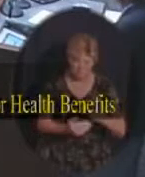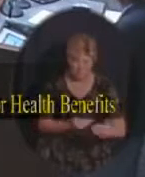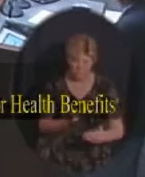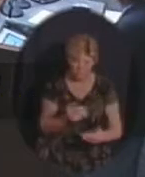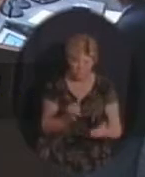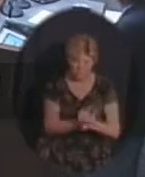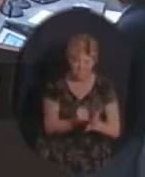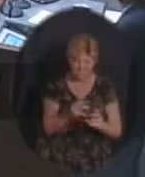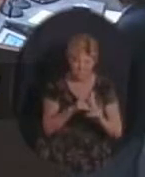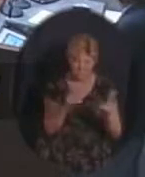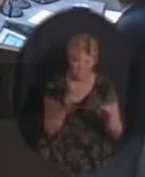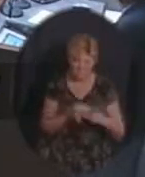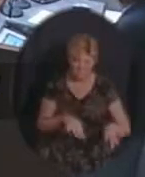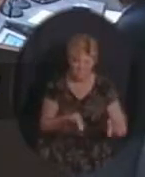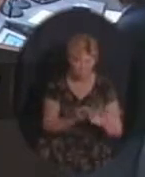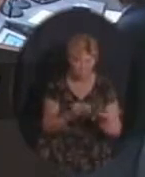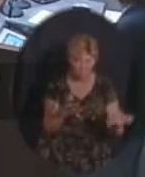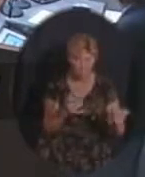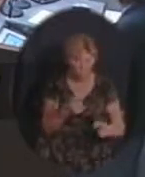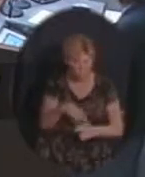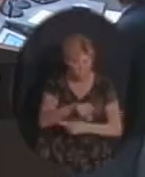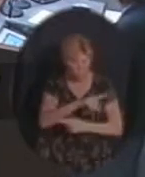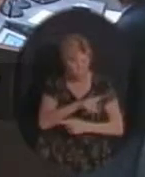us to derail that relationship going forward.